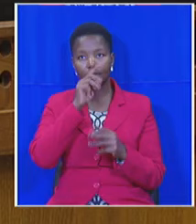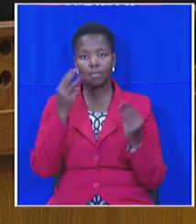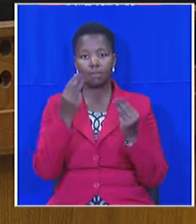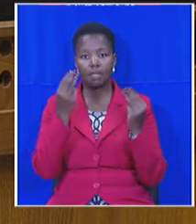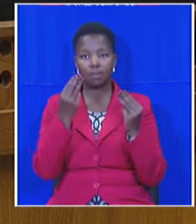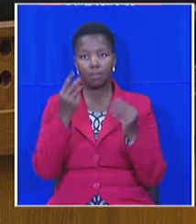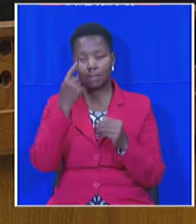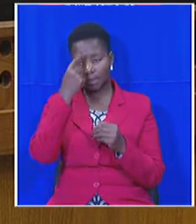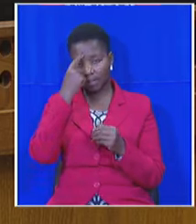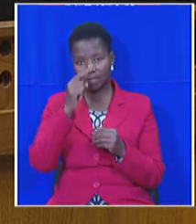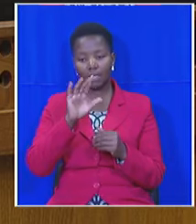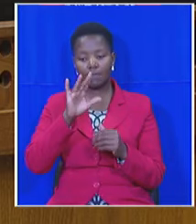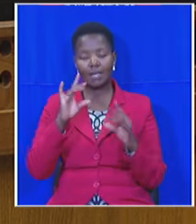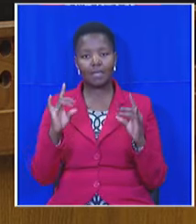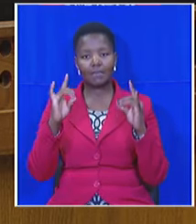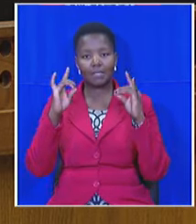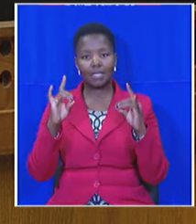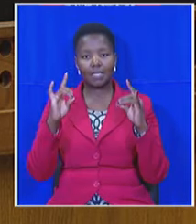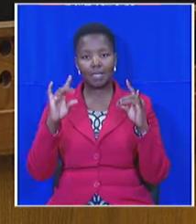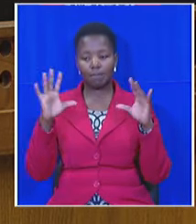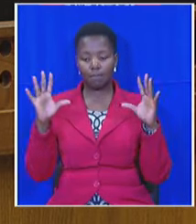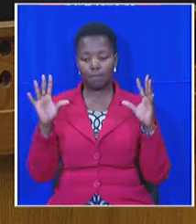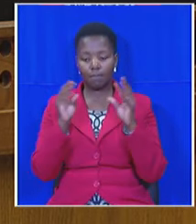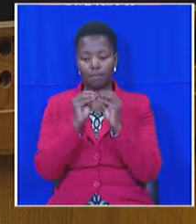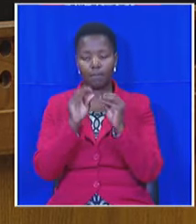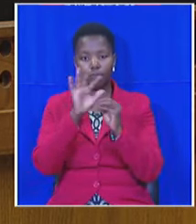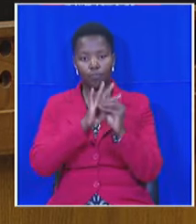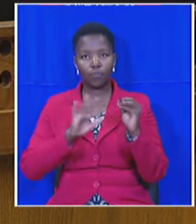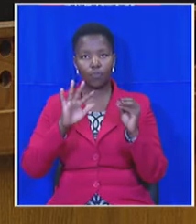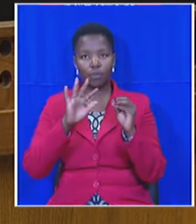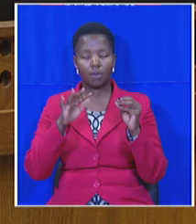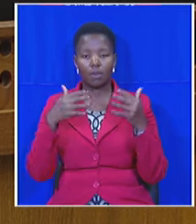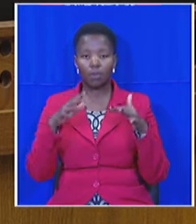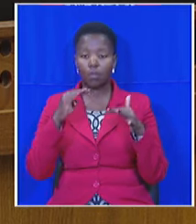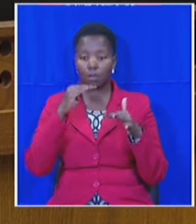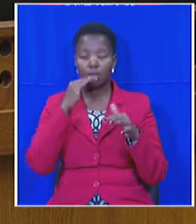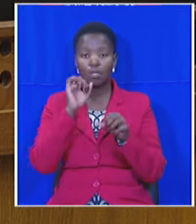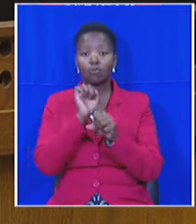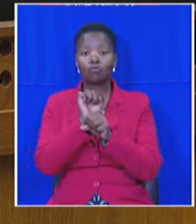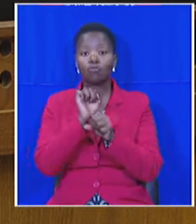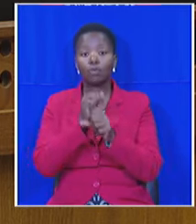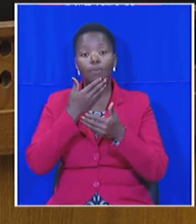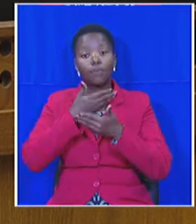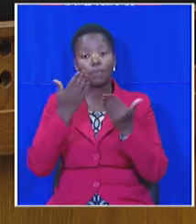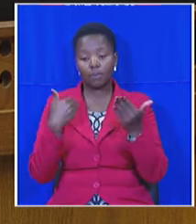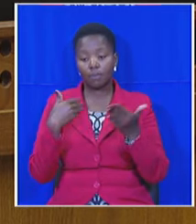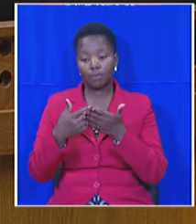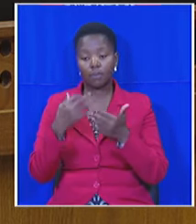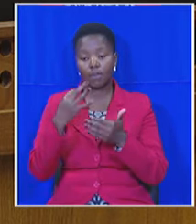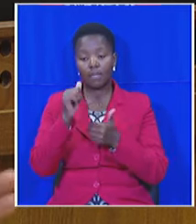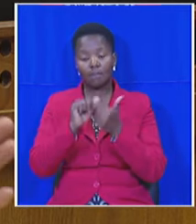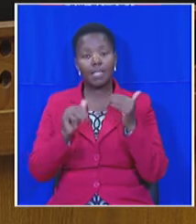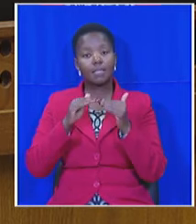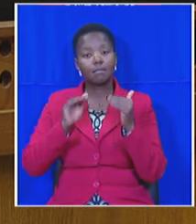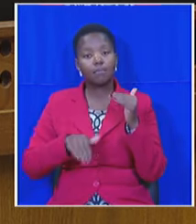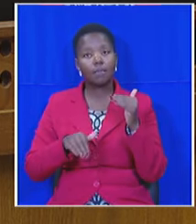5 stadiums put together, that's the magnitude of the drop in employment in South Africa in just the first 3 months of this year. And